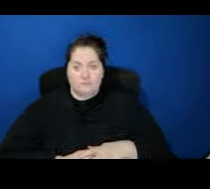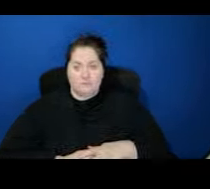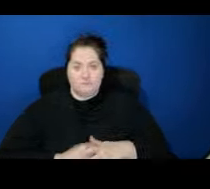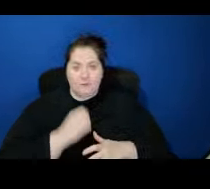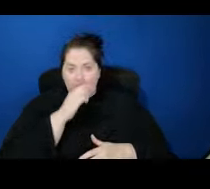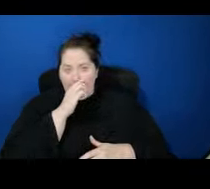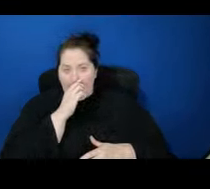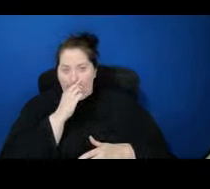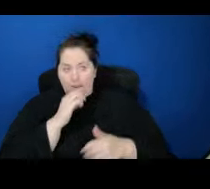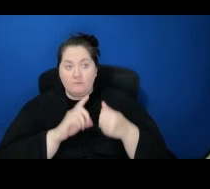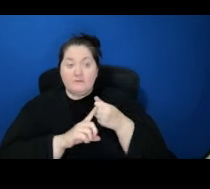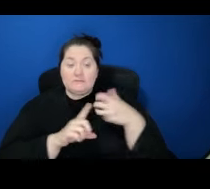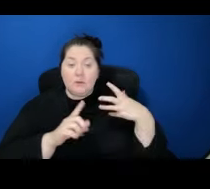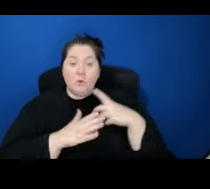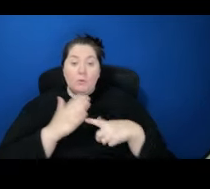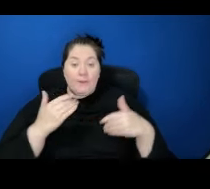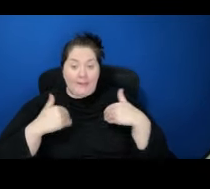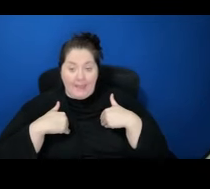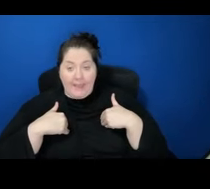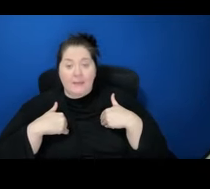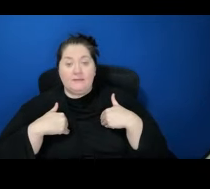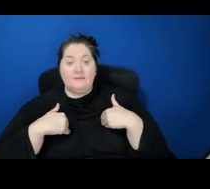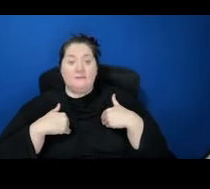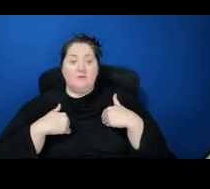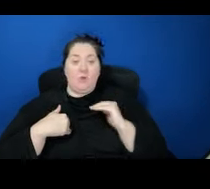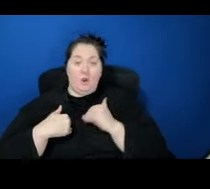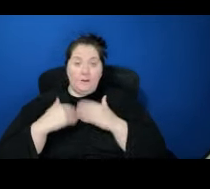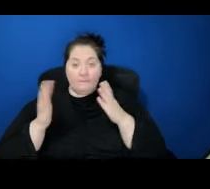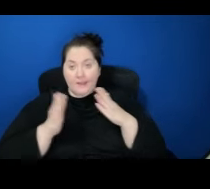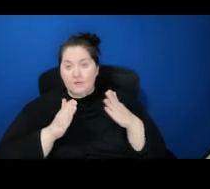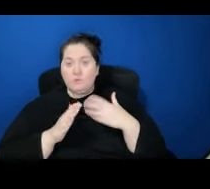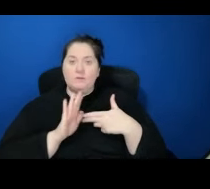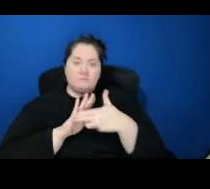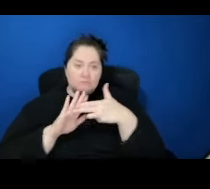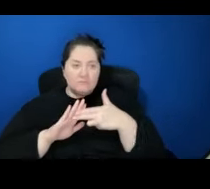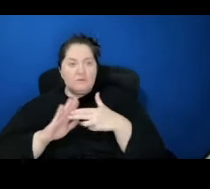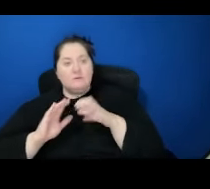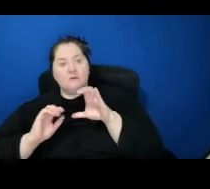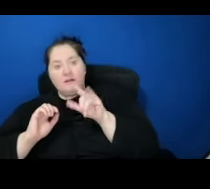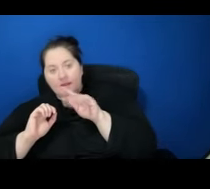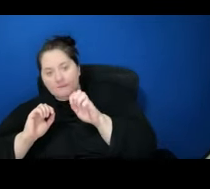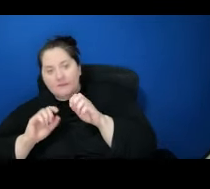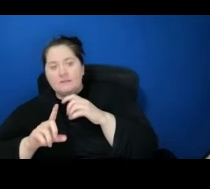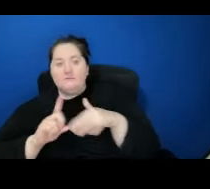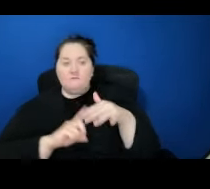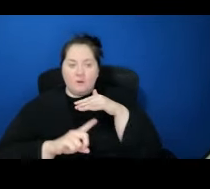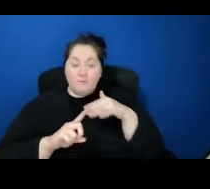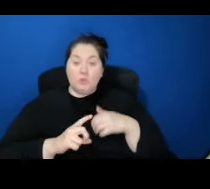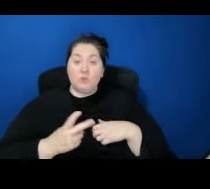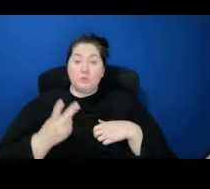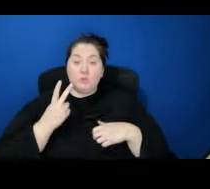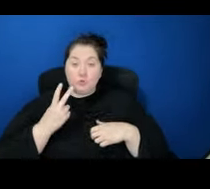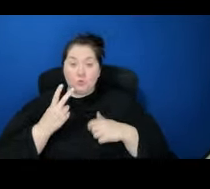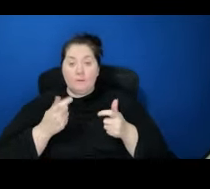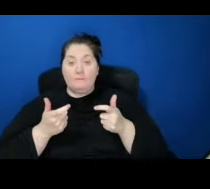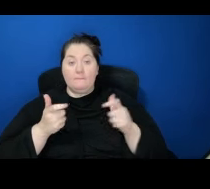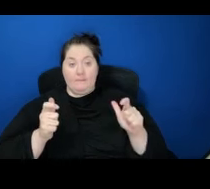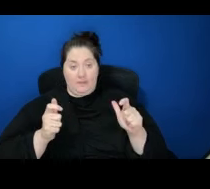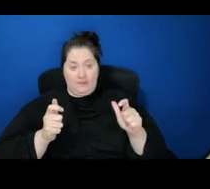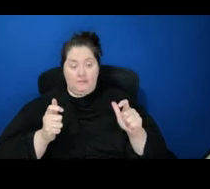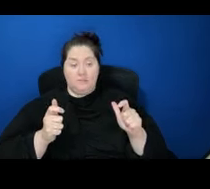We've expanded what we had in the comp plan and renamed it as climate environment. It has two major